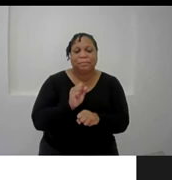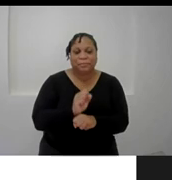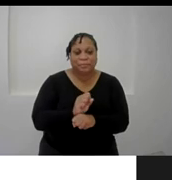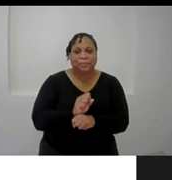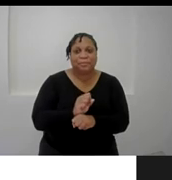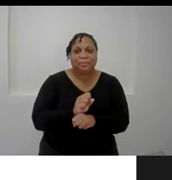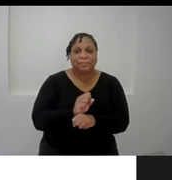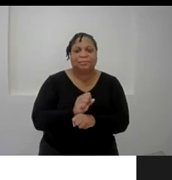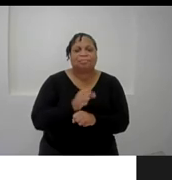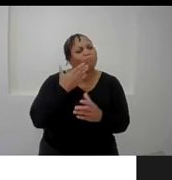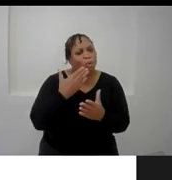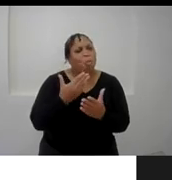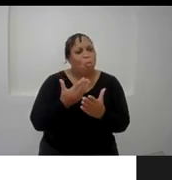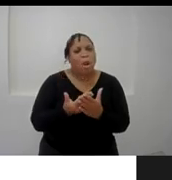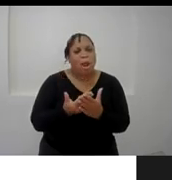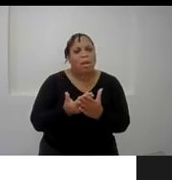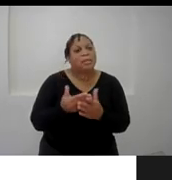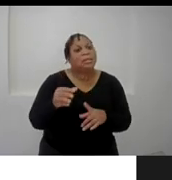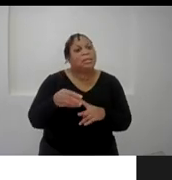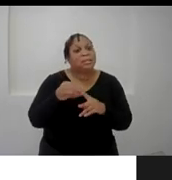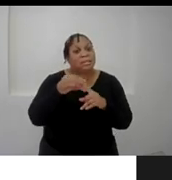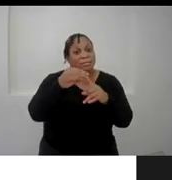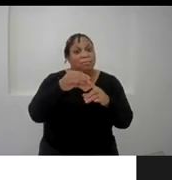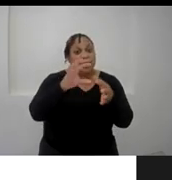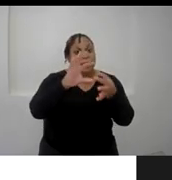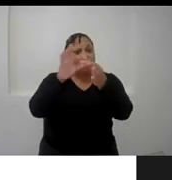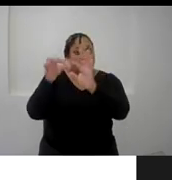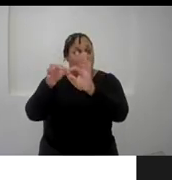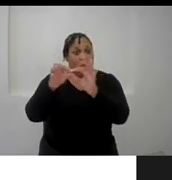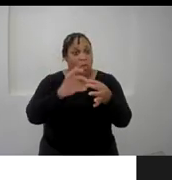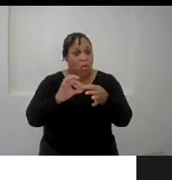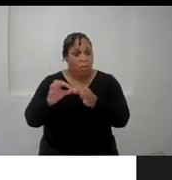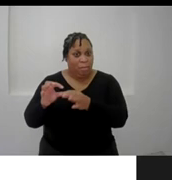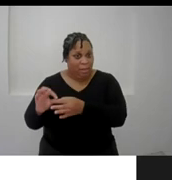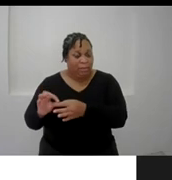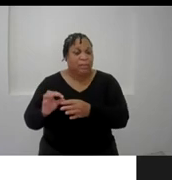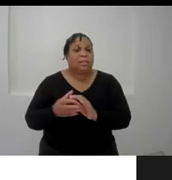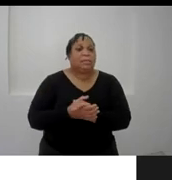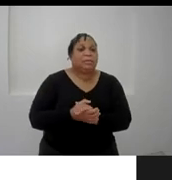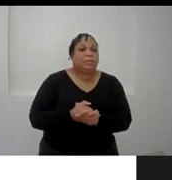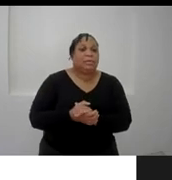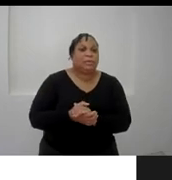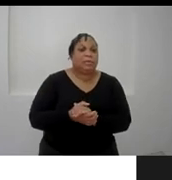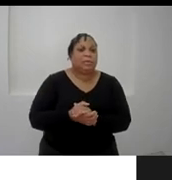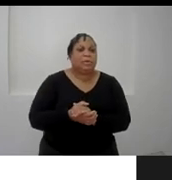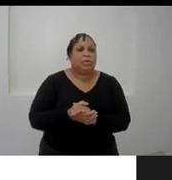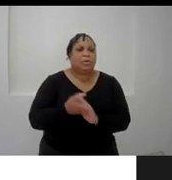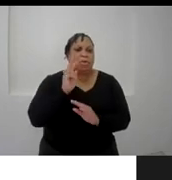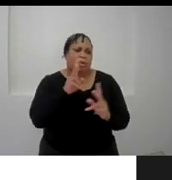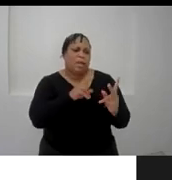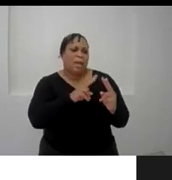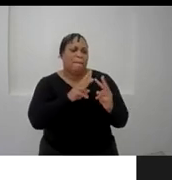starting to work well. Special Olympics, looking at pairing one of the